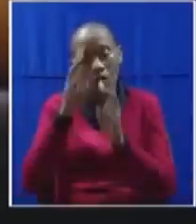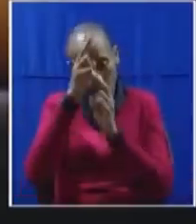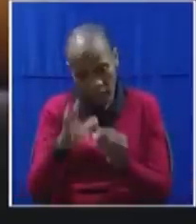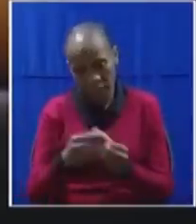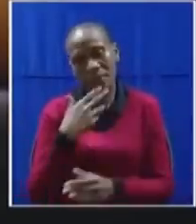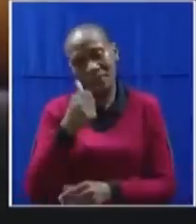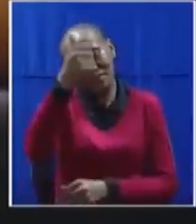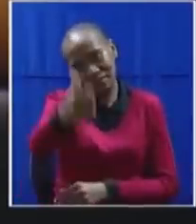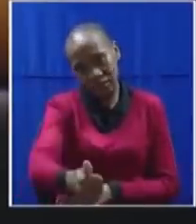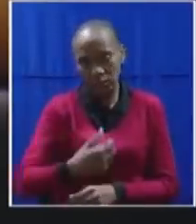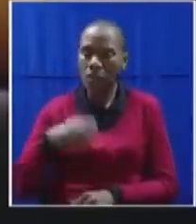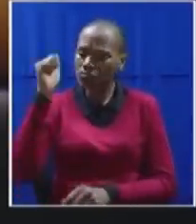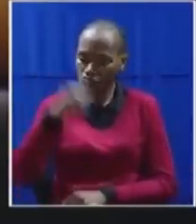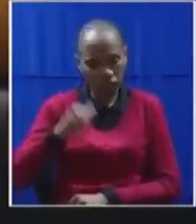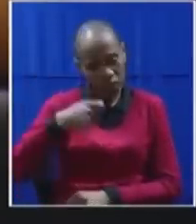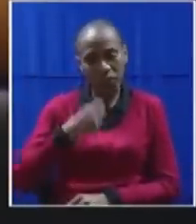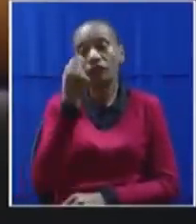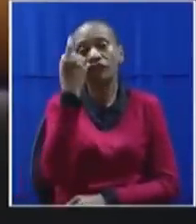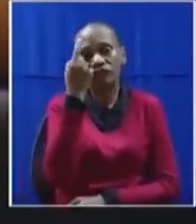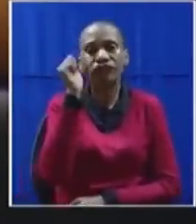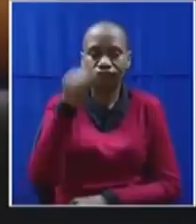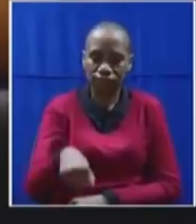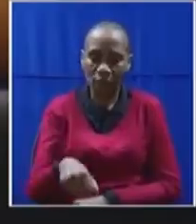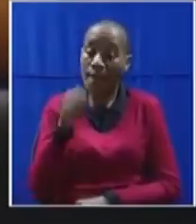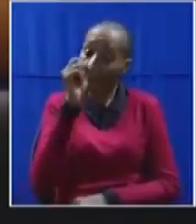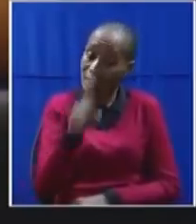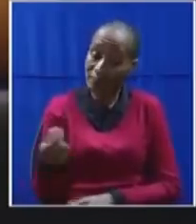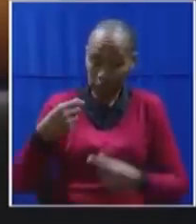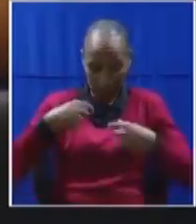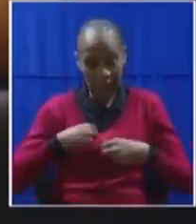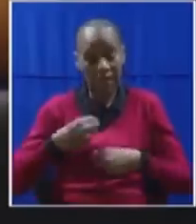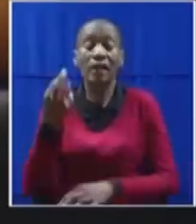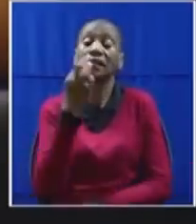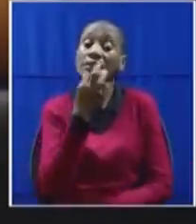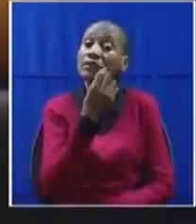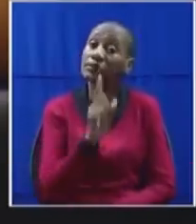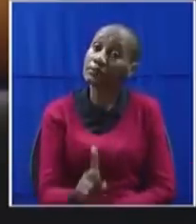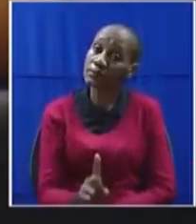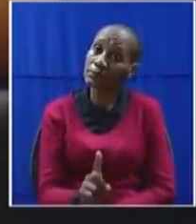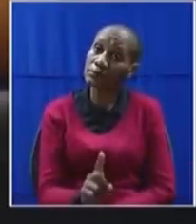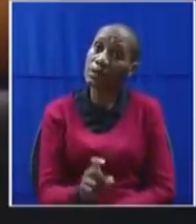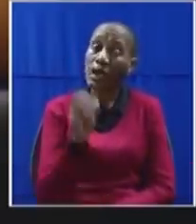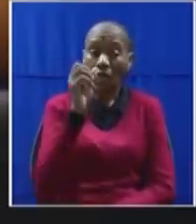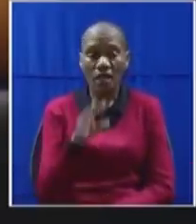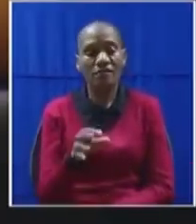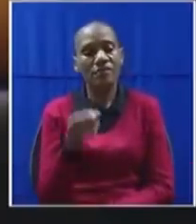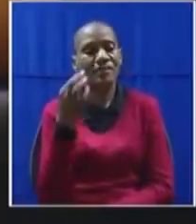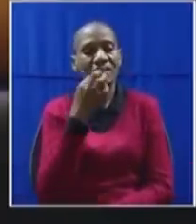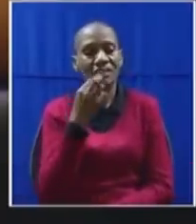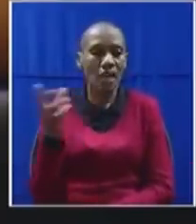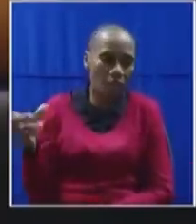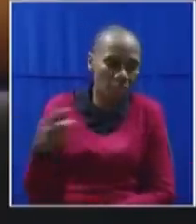I understand you very well. That is why I said that if you talk of a